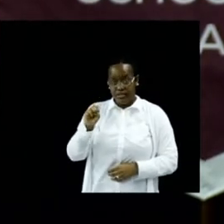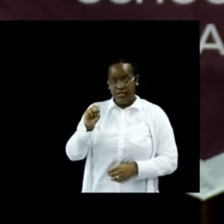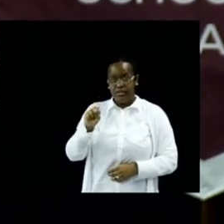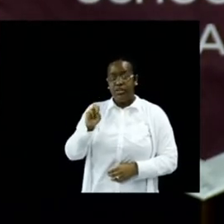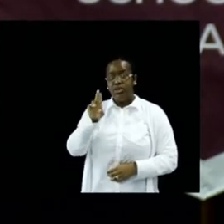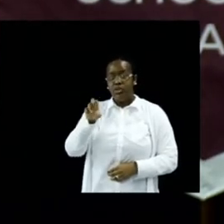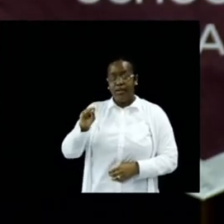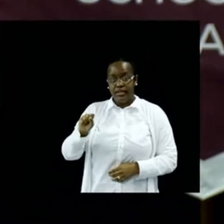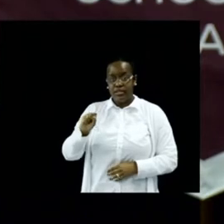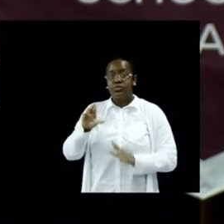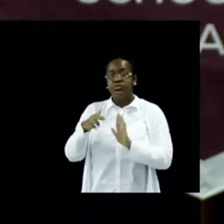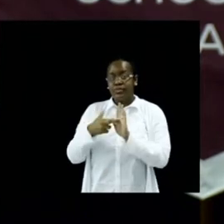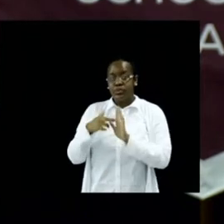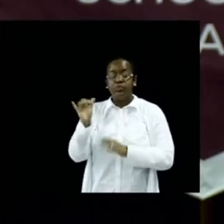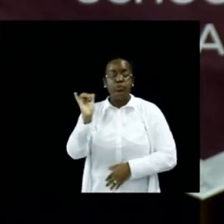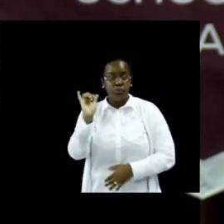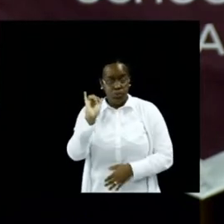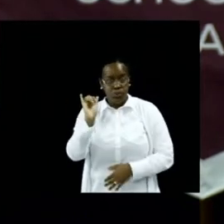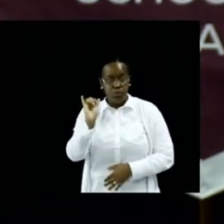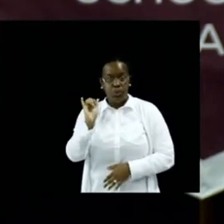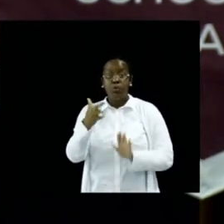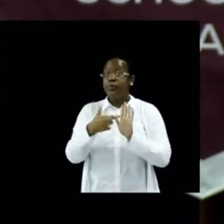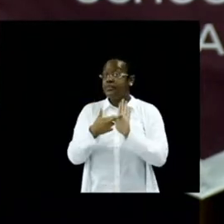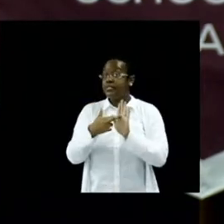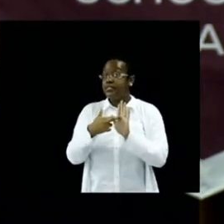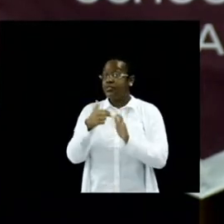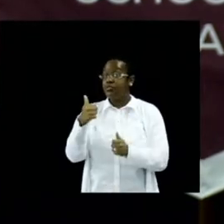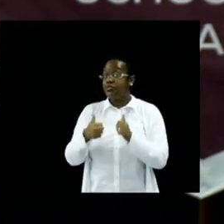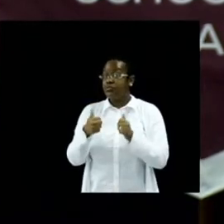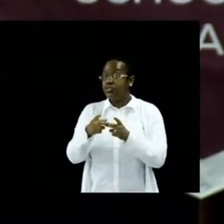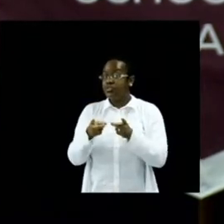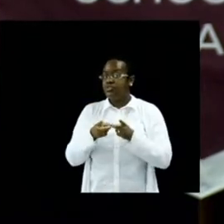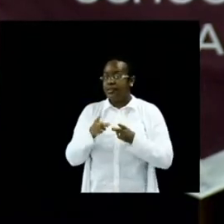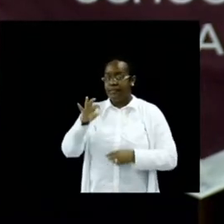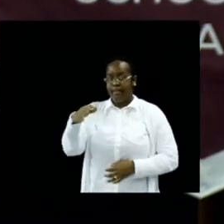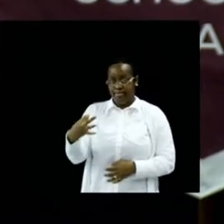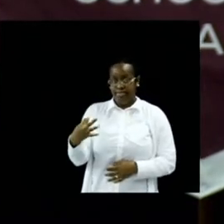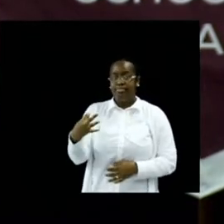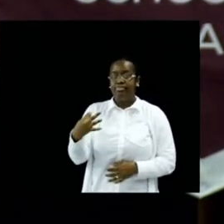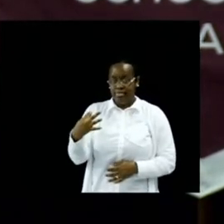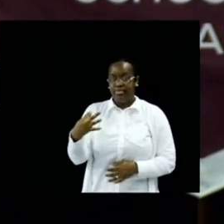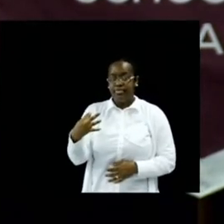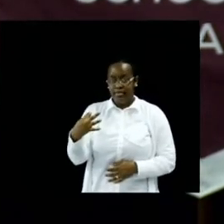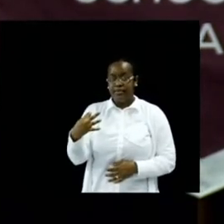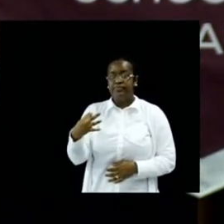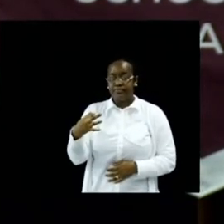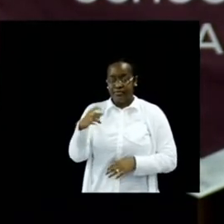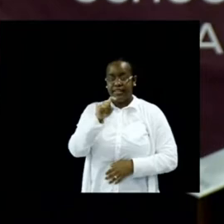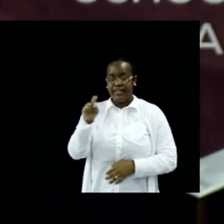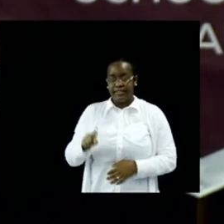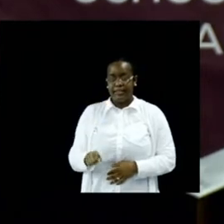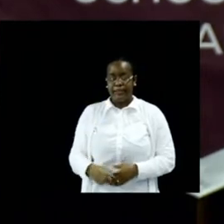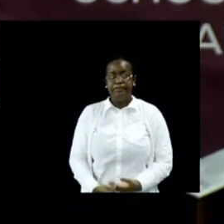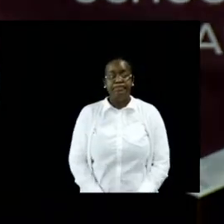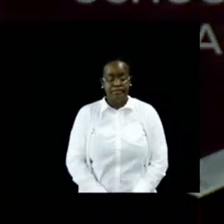House of Representatives as well, who represents the 9th Congressional District of the state of Texas.